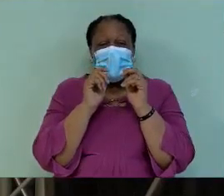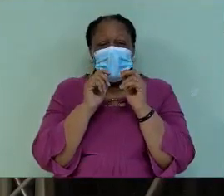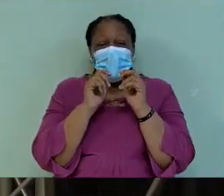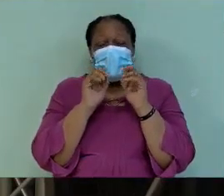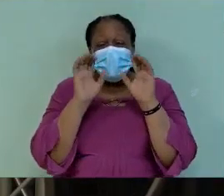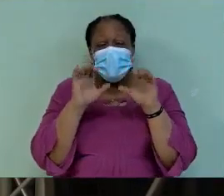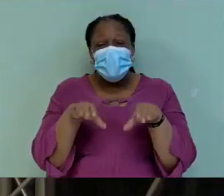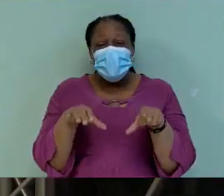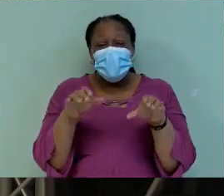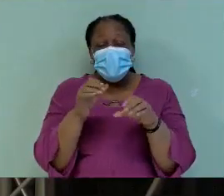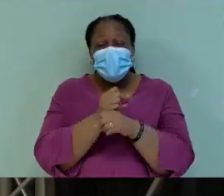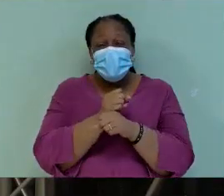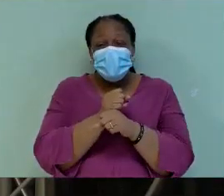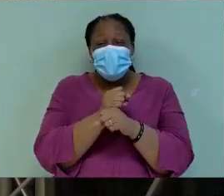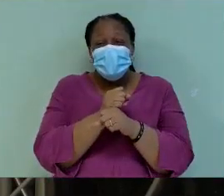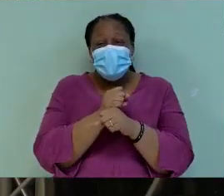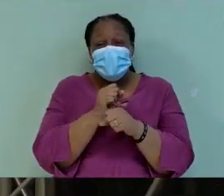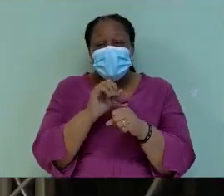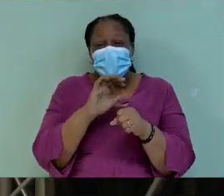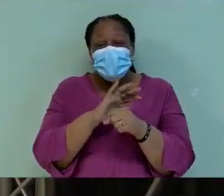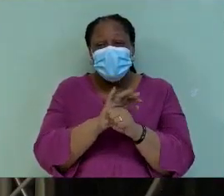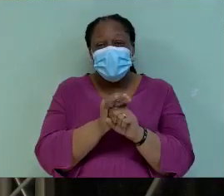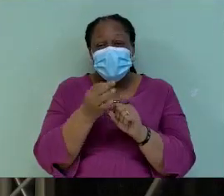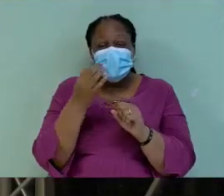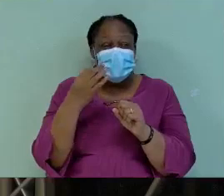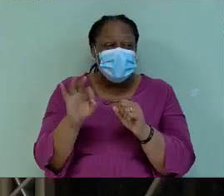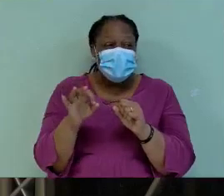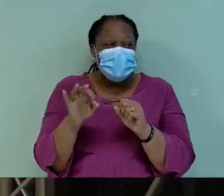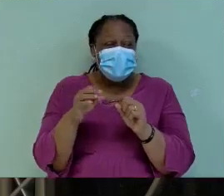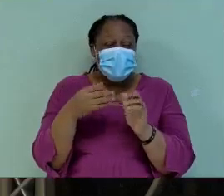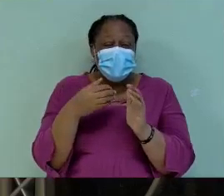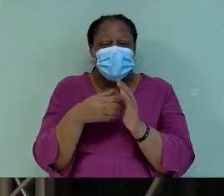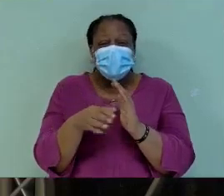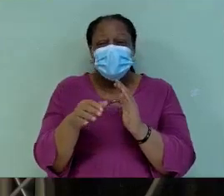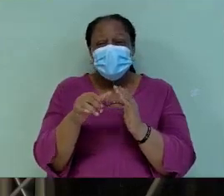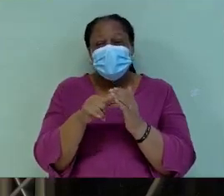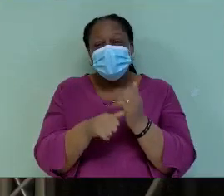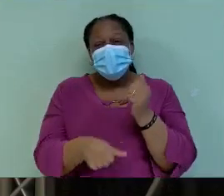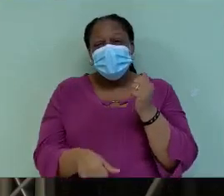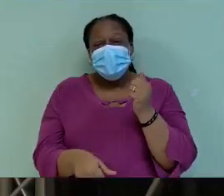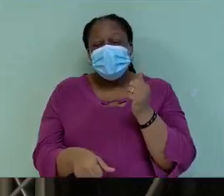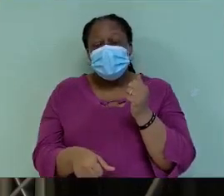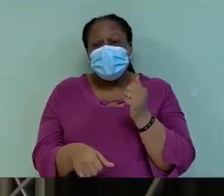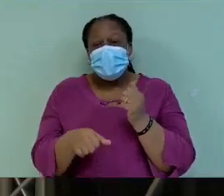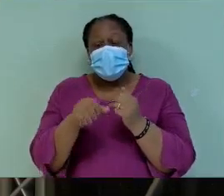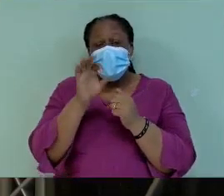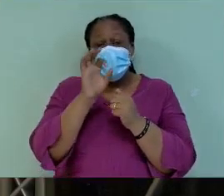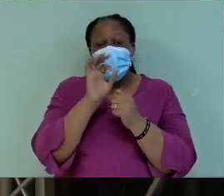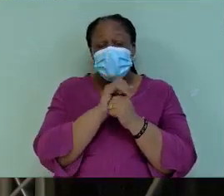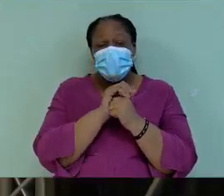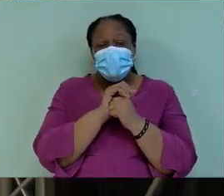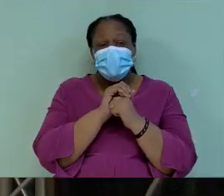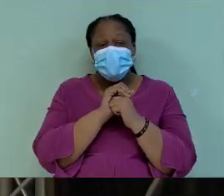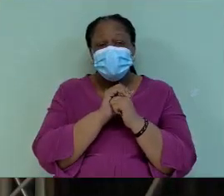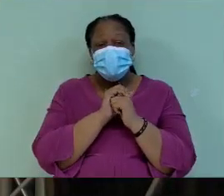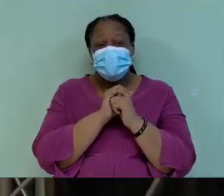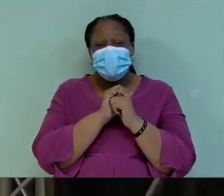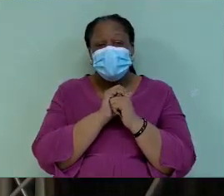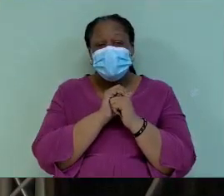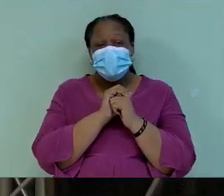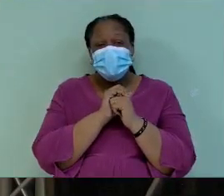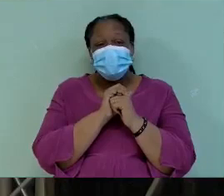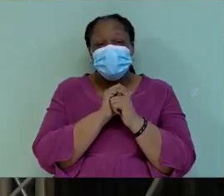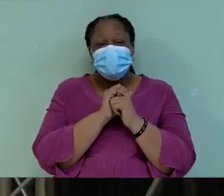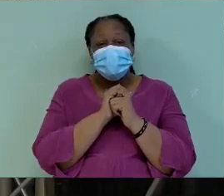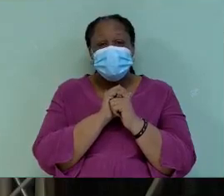information out there and persons are having a great difficulty deciphering what is true and what is not. I know that I've been called